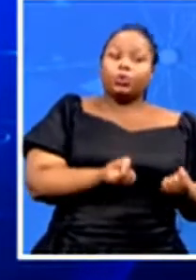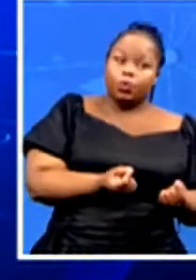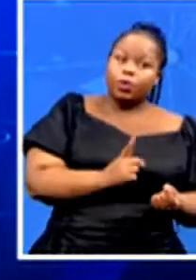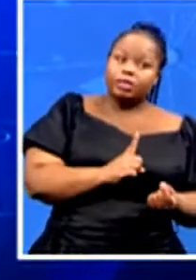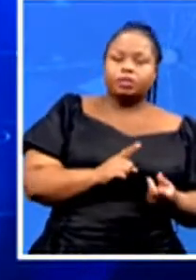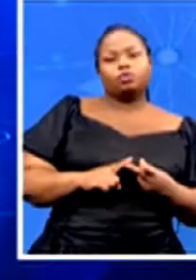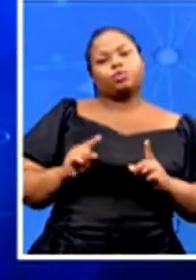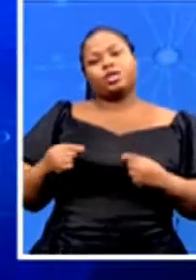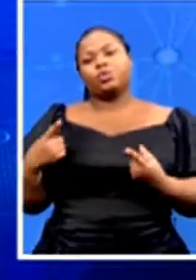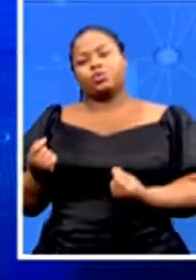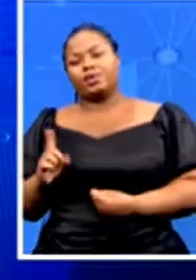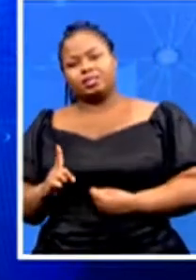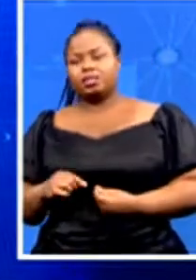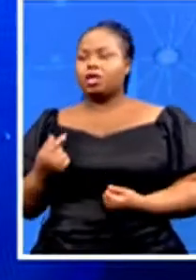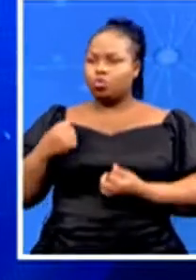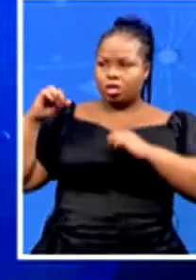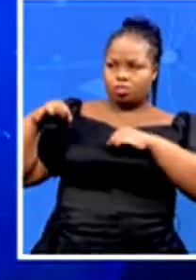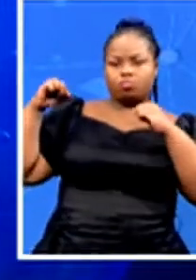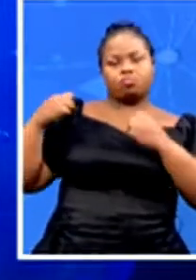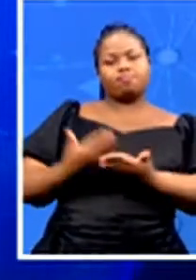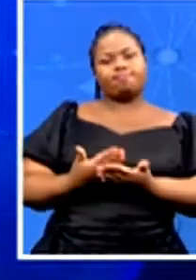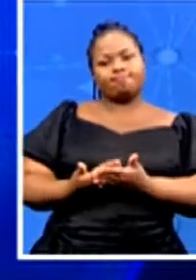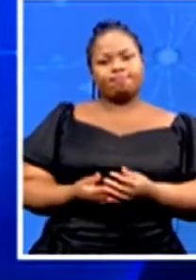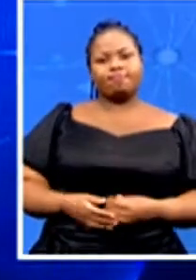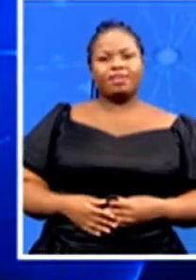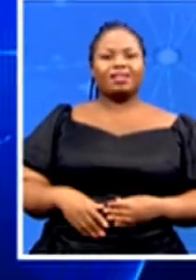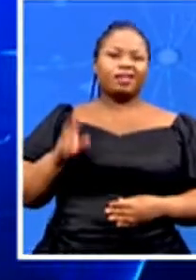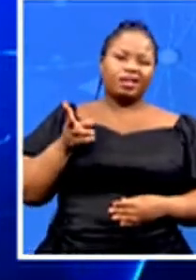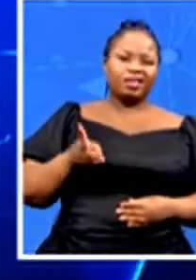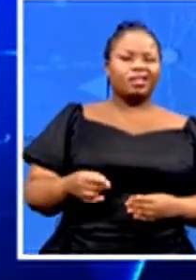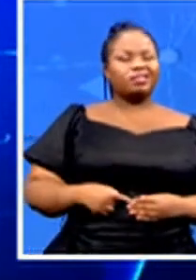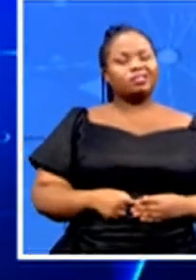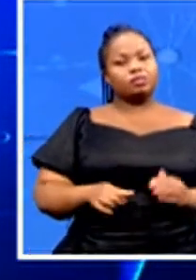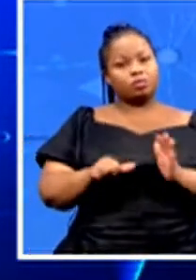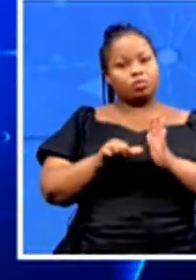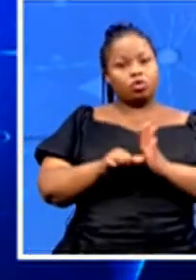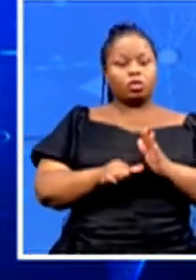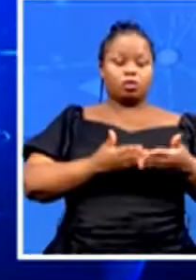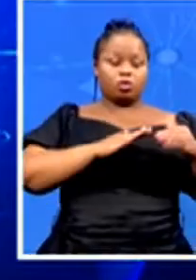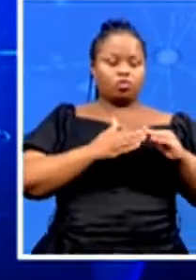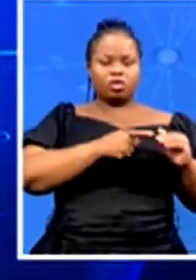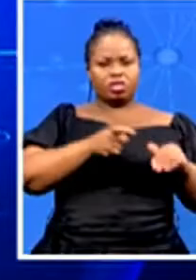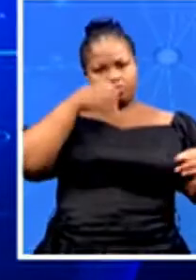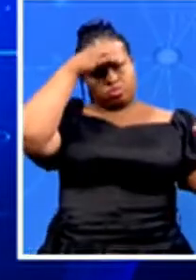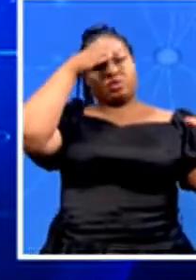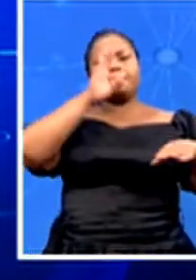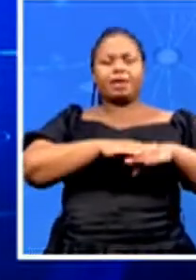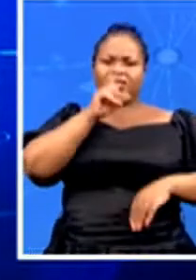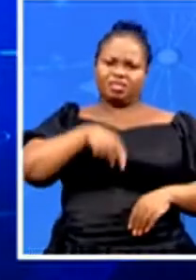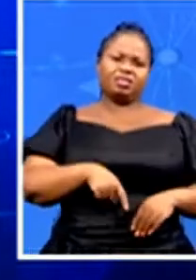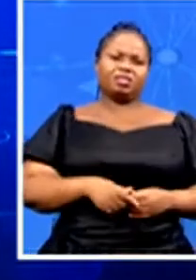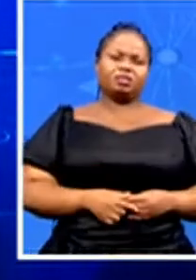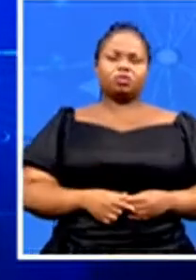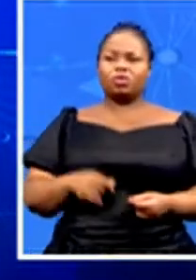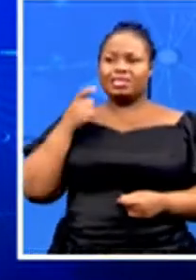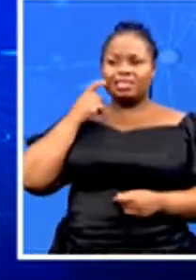that it's important that communities also are mobilized and are able to engage with these processes. What is it